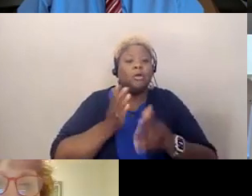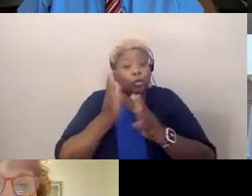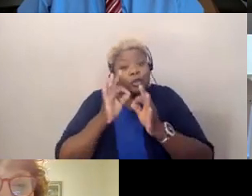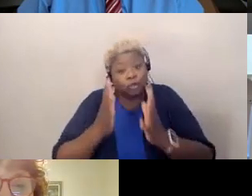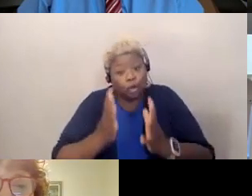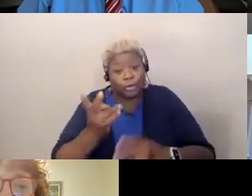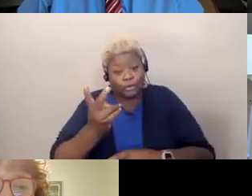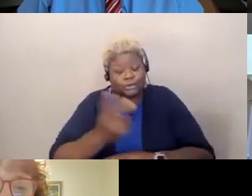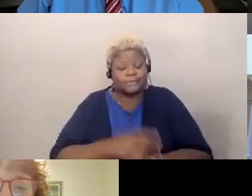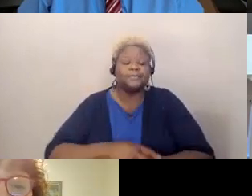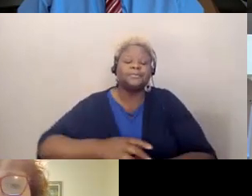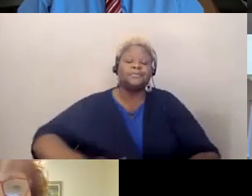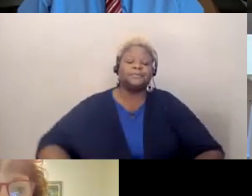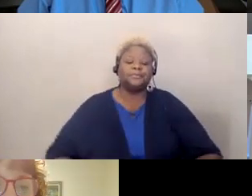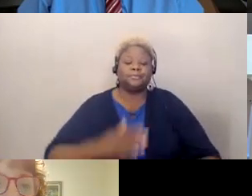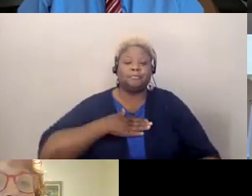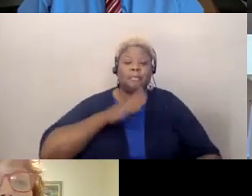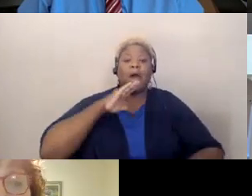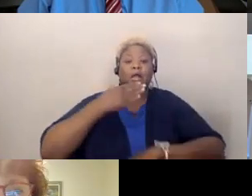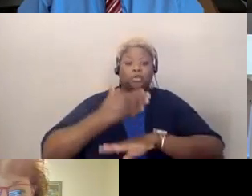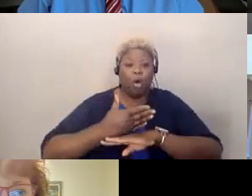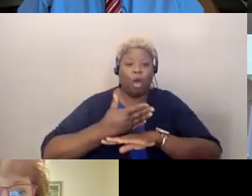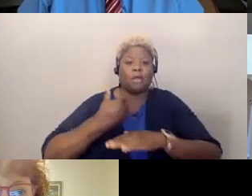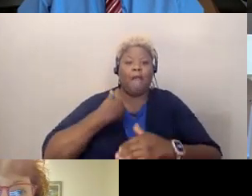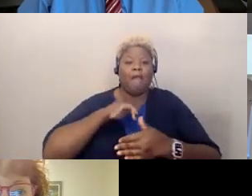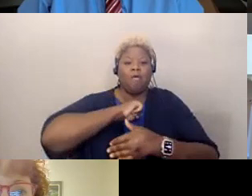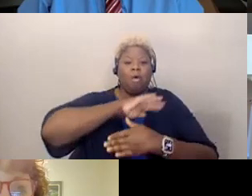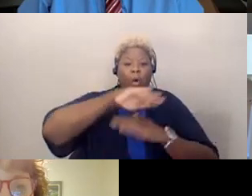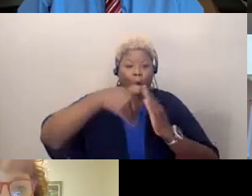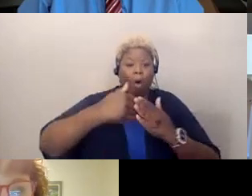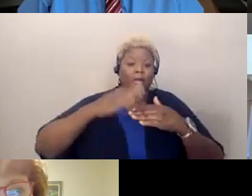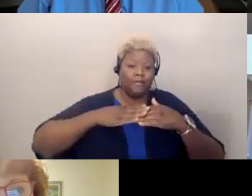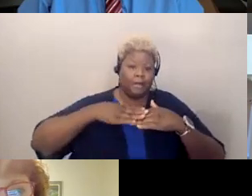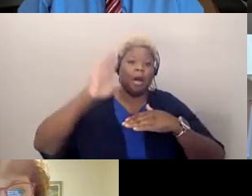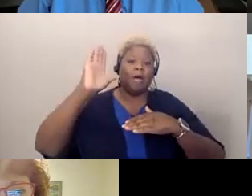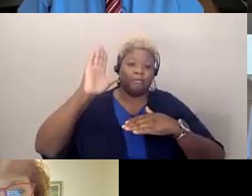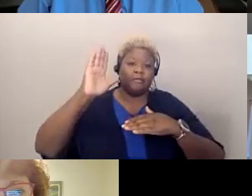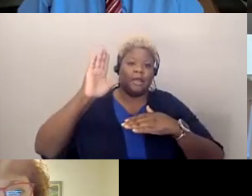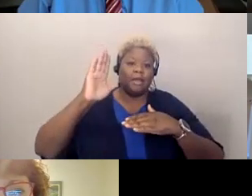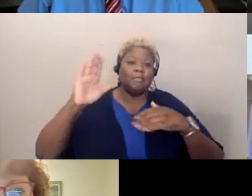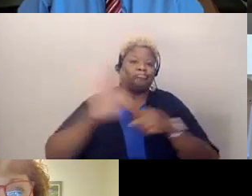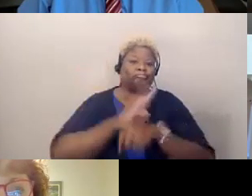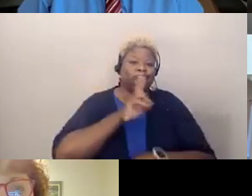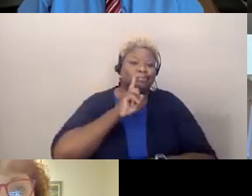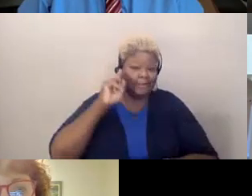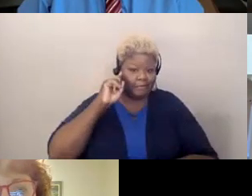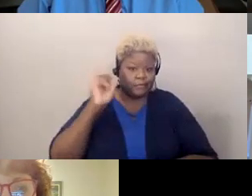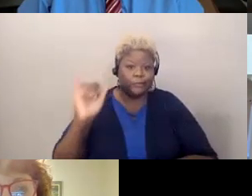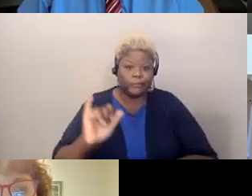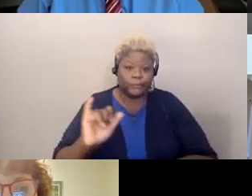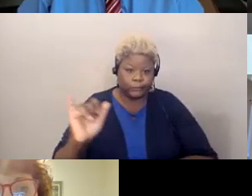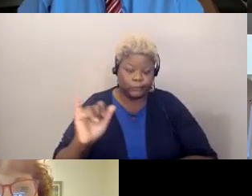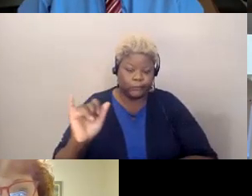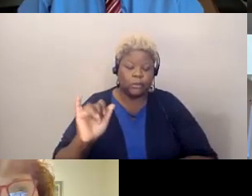interpreters, is that my daughter has all of the above and she's profoundly deaf. So